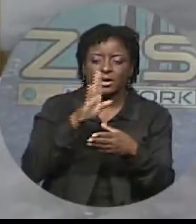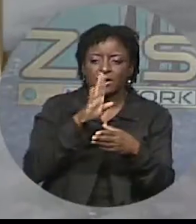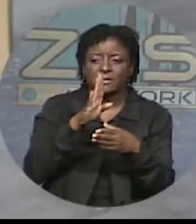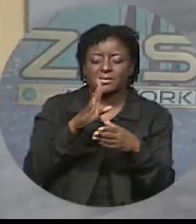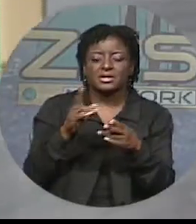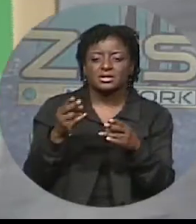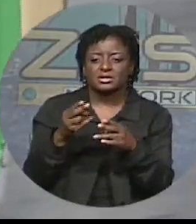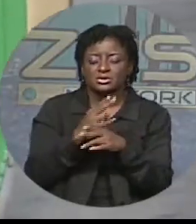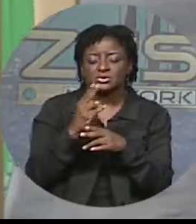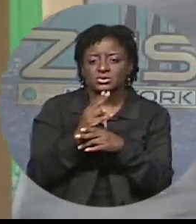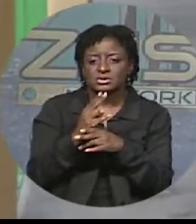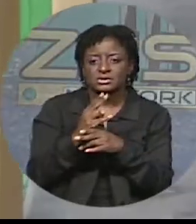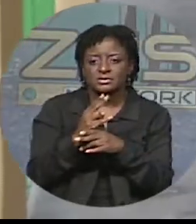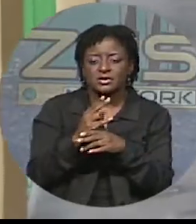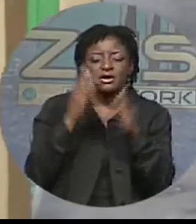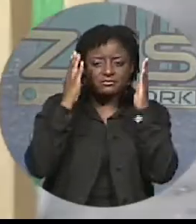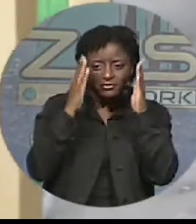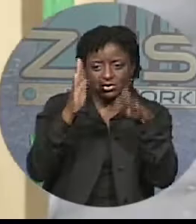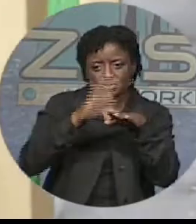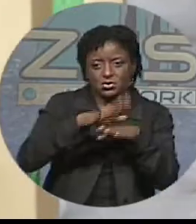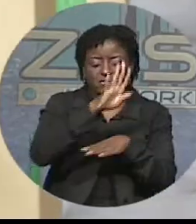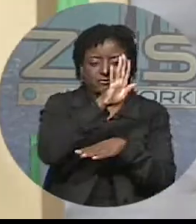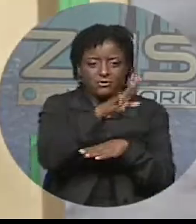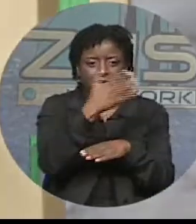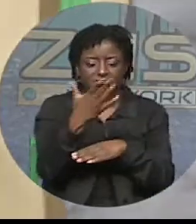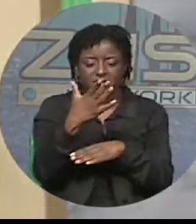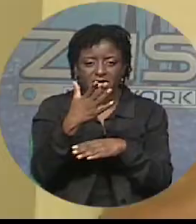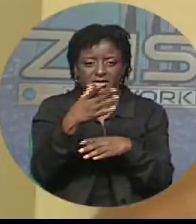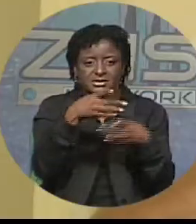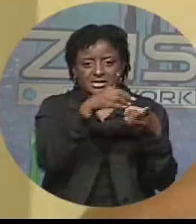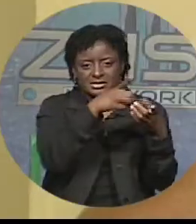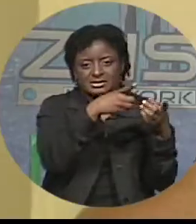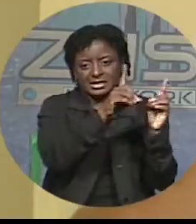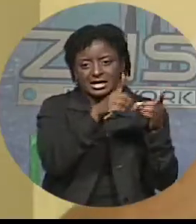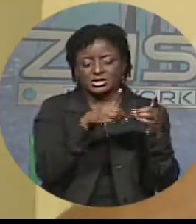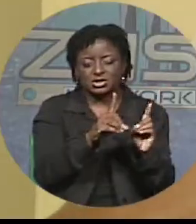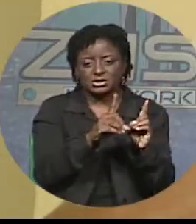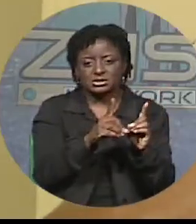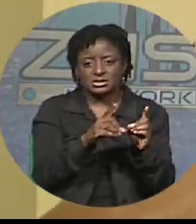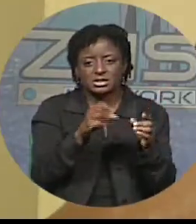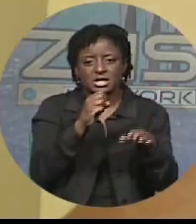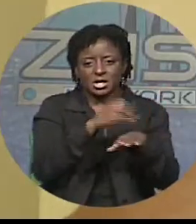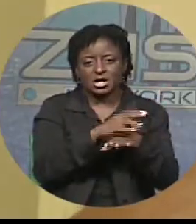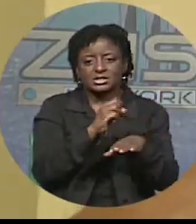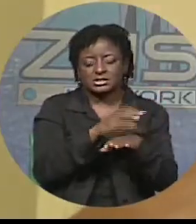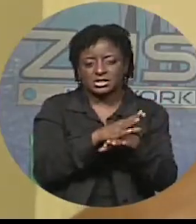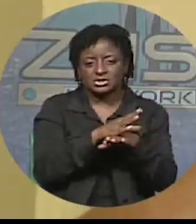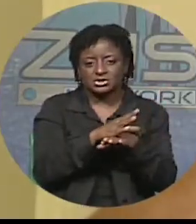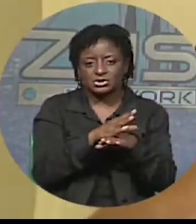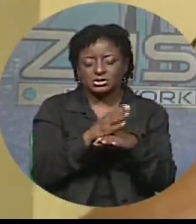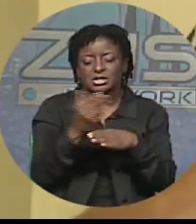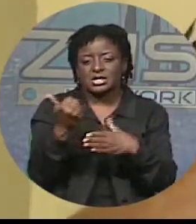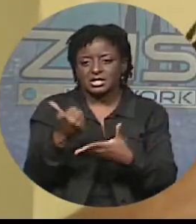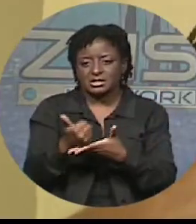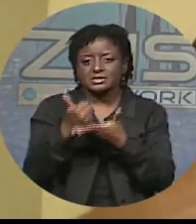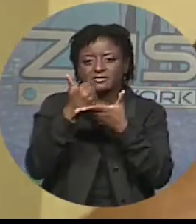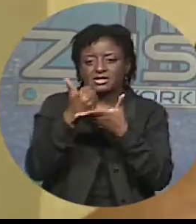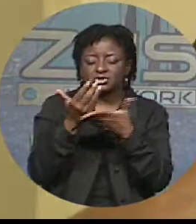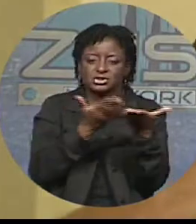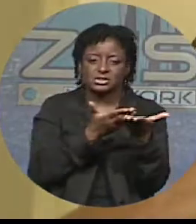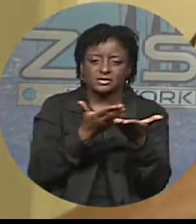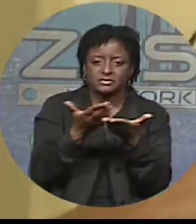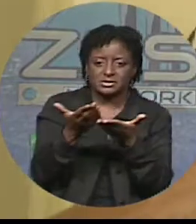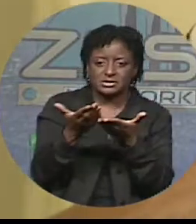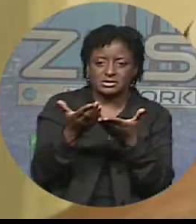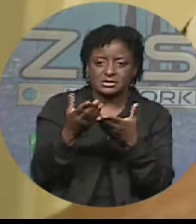based around 4 main pillars. We have diagnostic and consultative services. We will have intervention services. We will